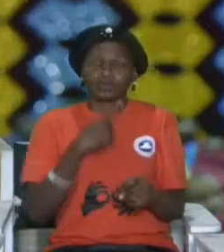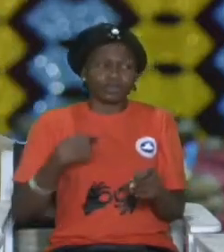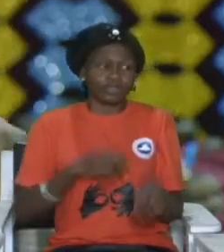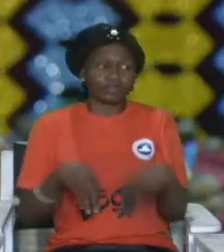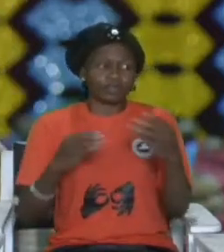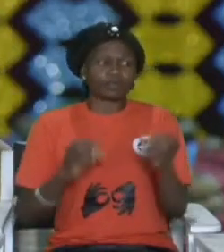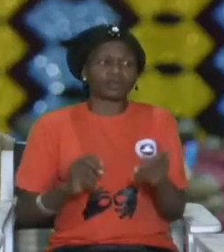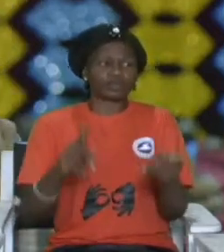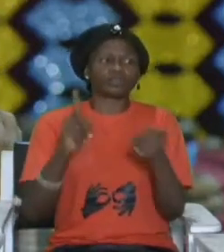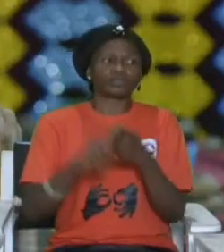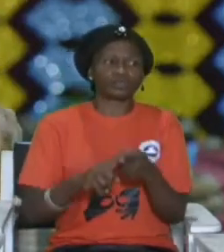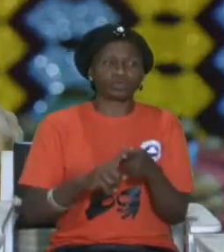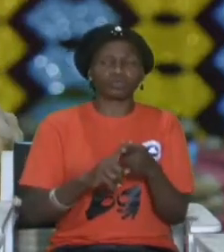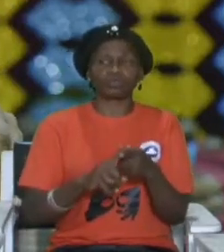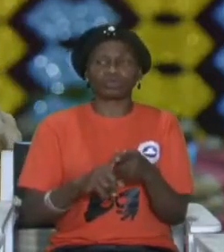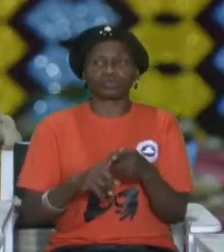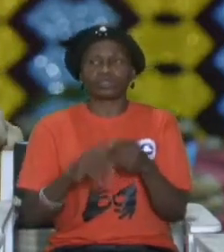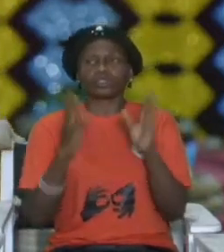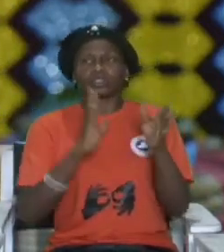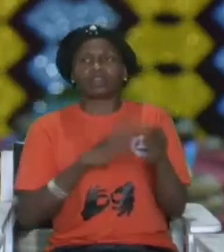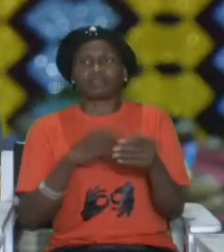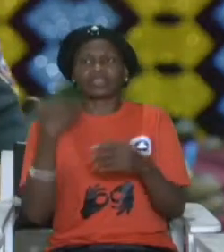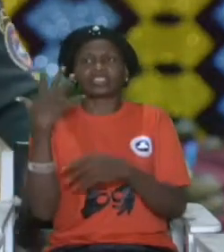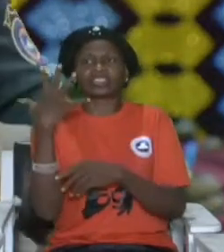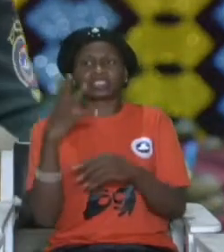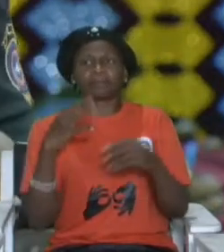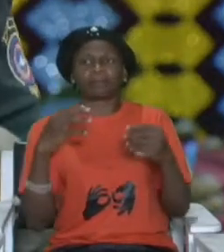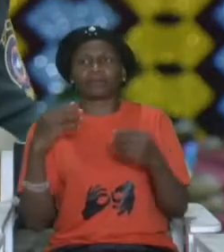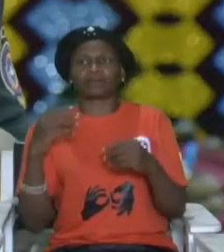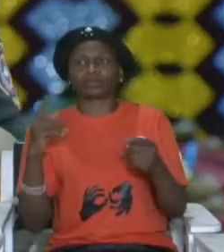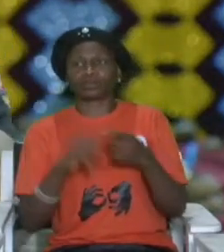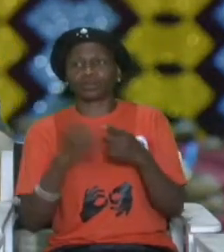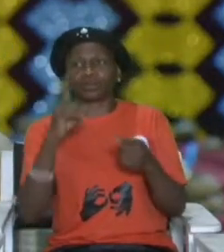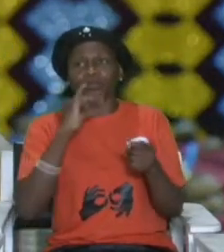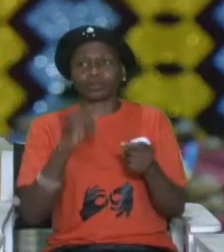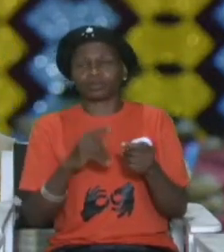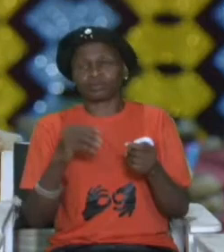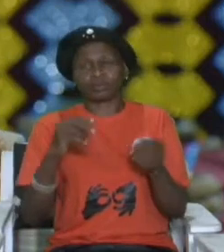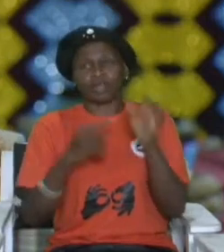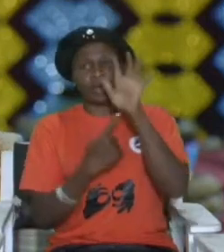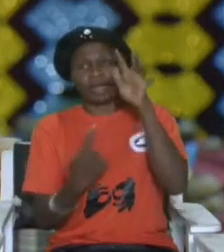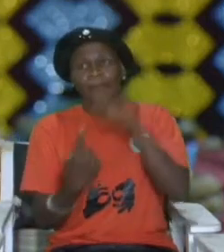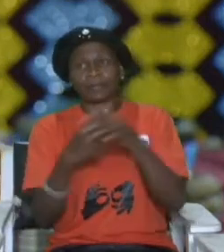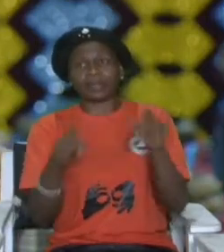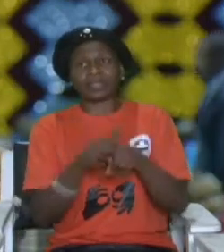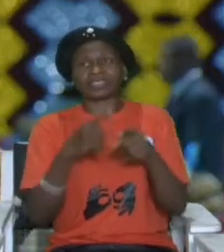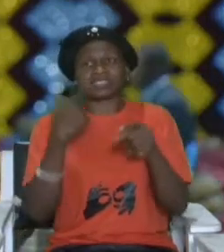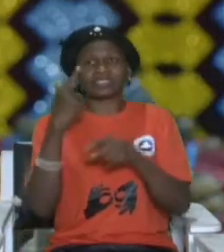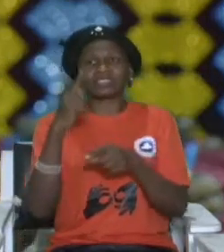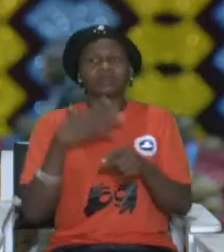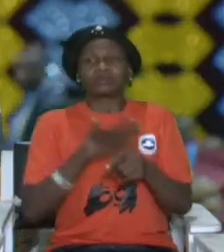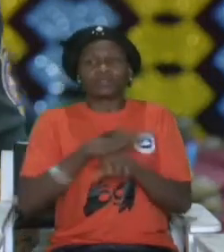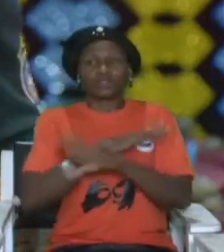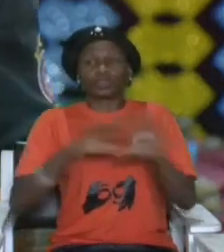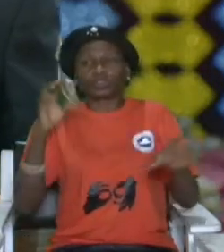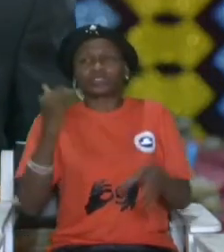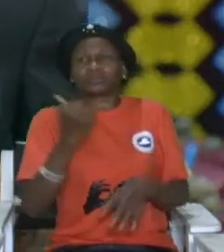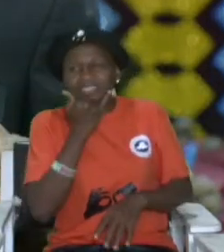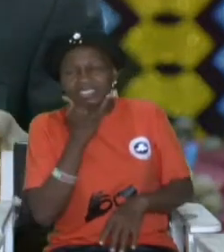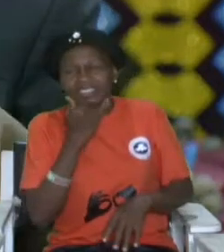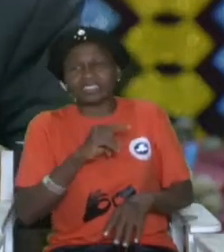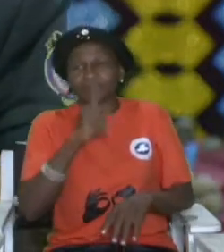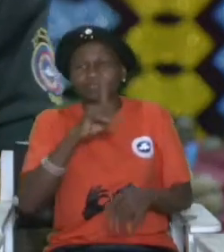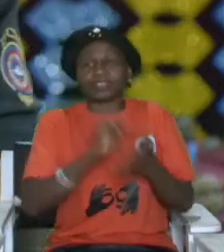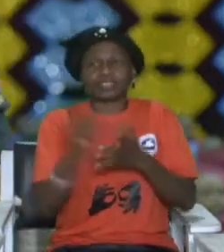to leave our green pastures to one that might appear as a greener one. Please do not mistake the fact that